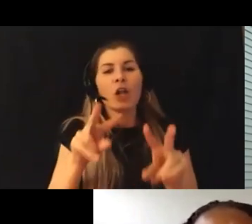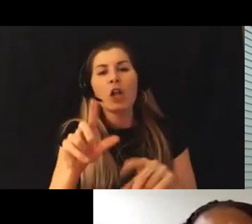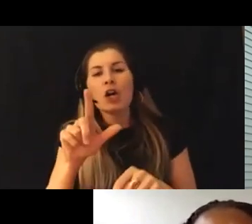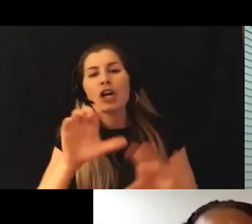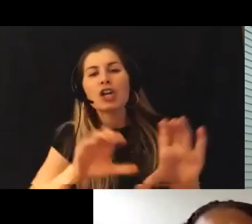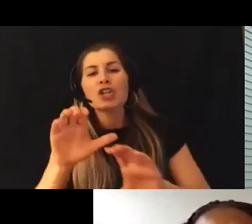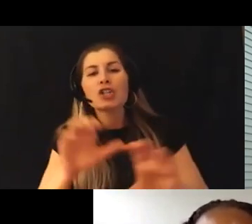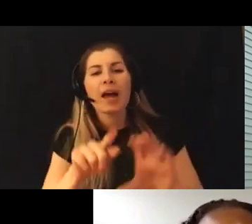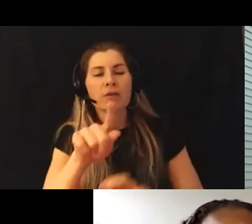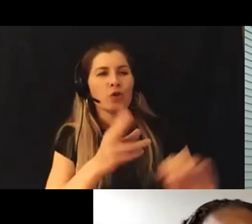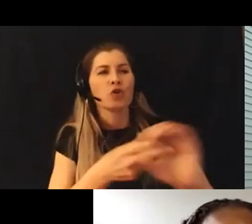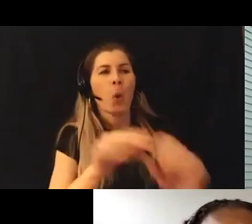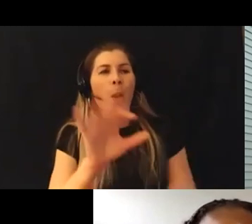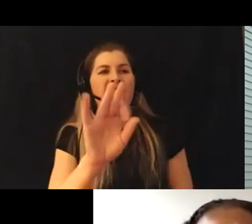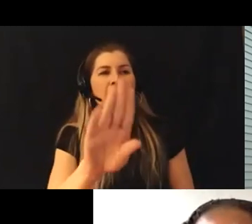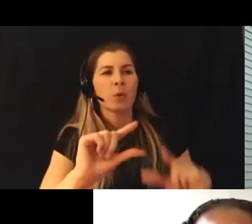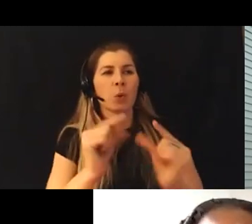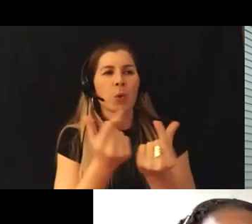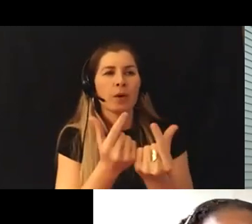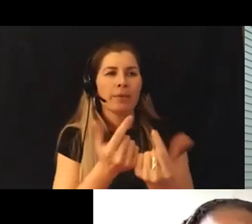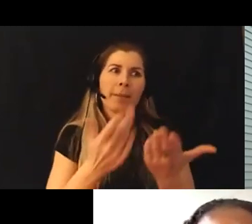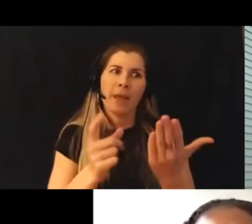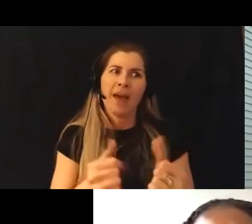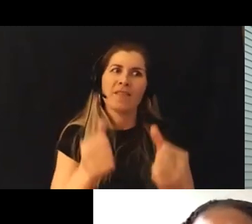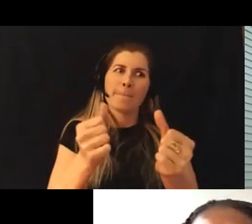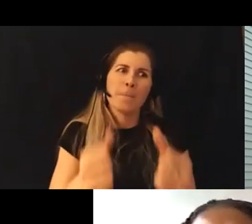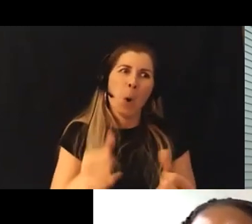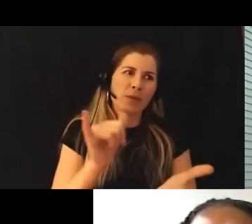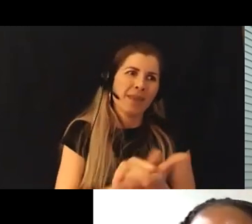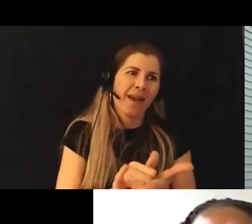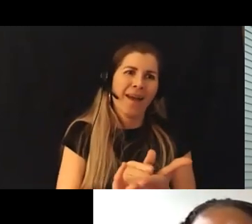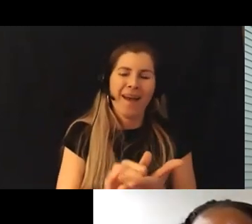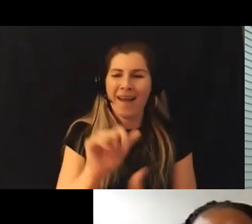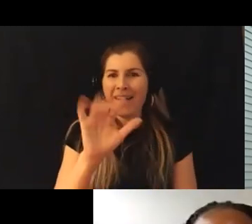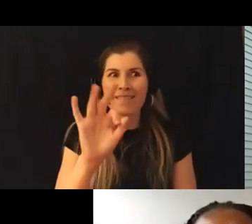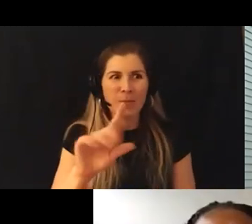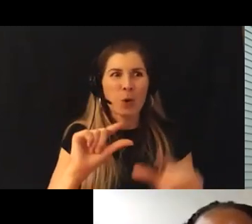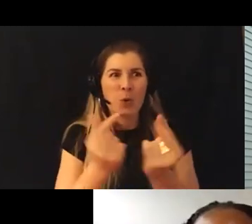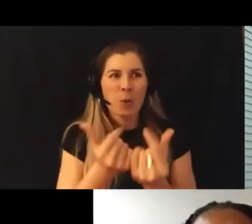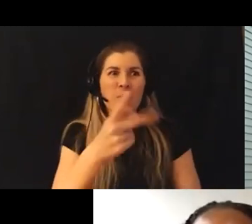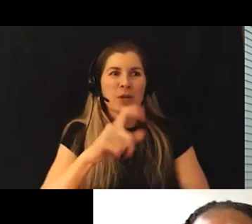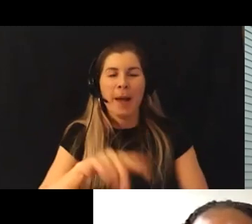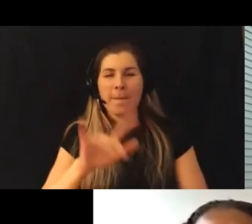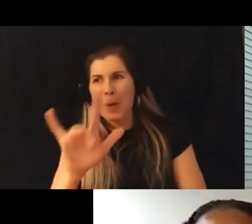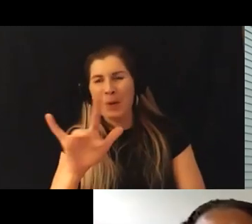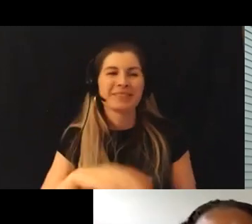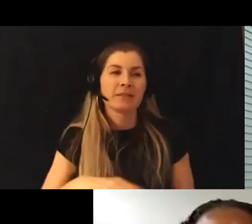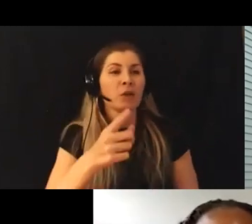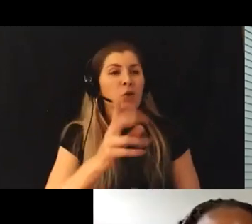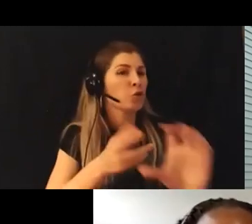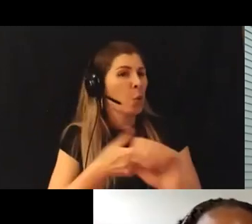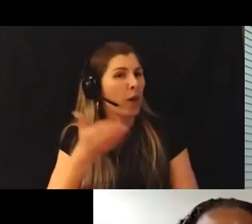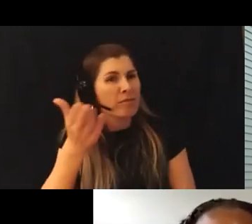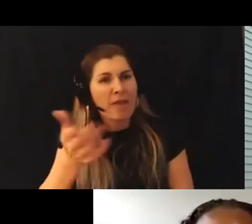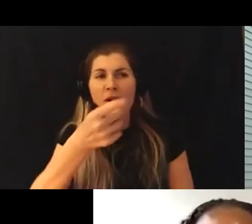the Facebook group. We'll probably have to post that a few times because we have the chat storm happening. And please join us there to offer